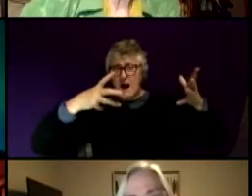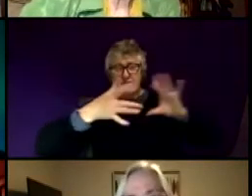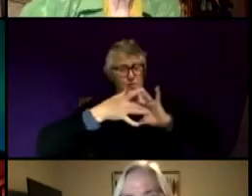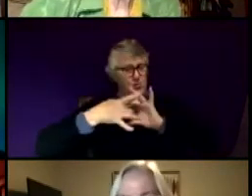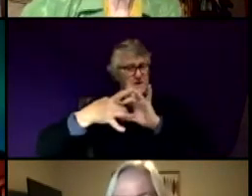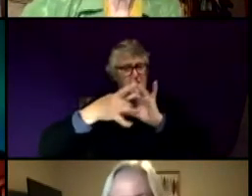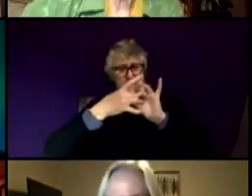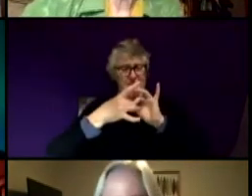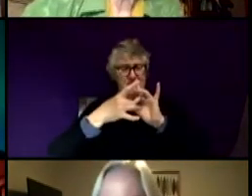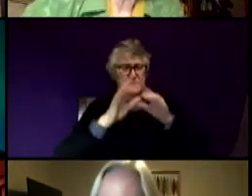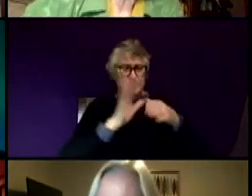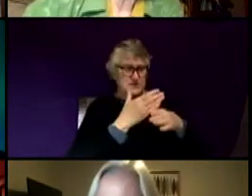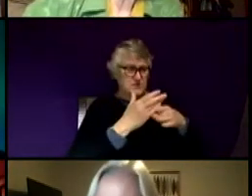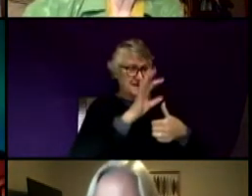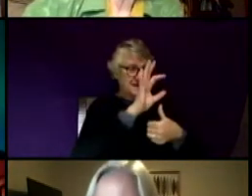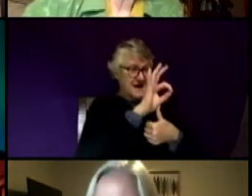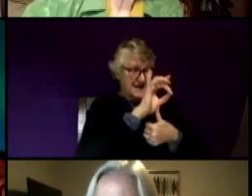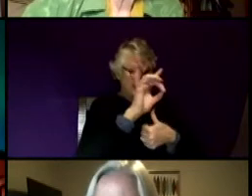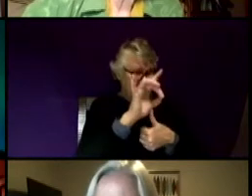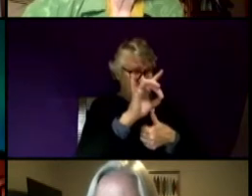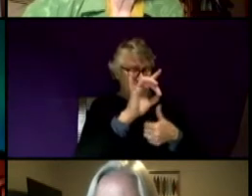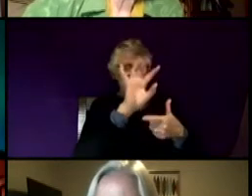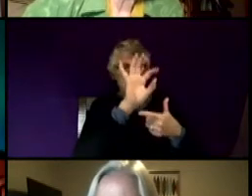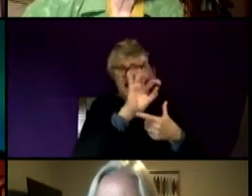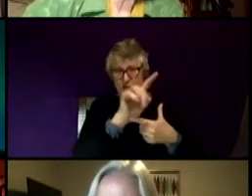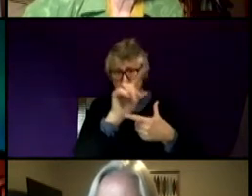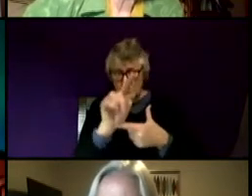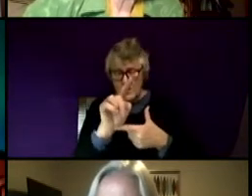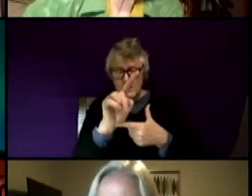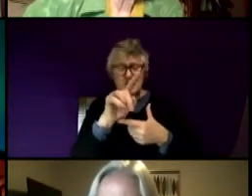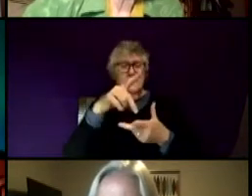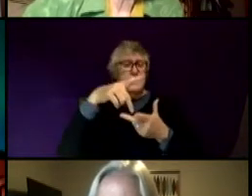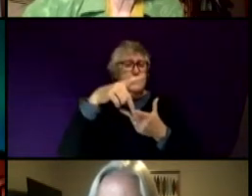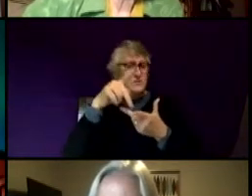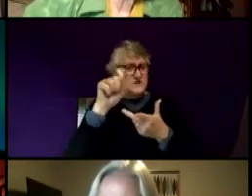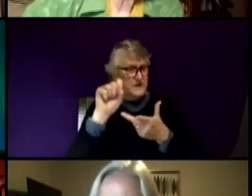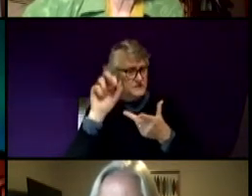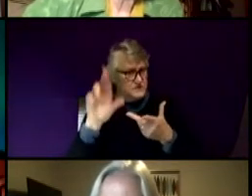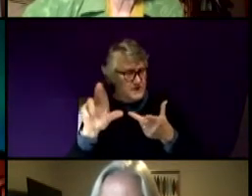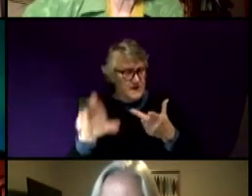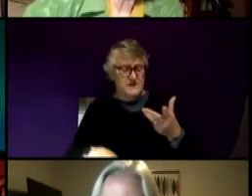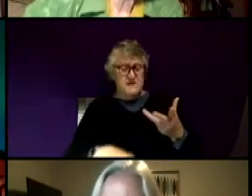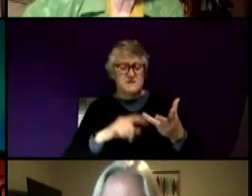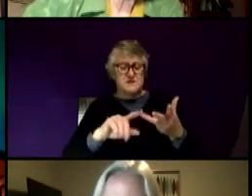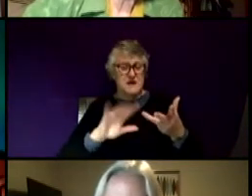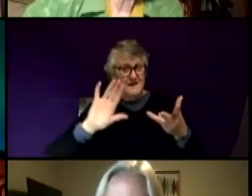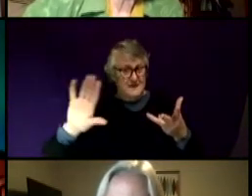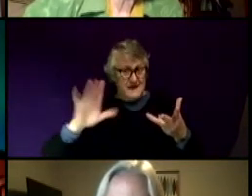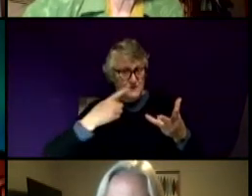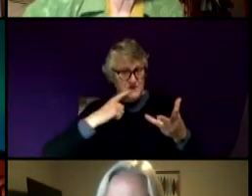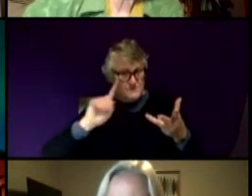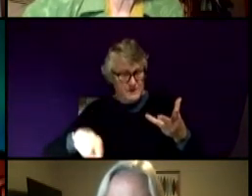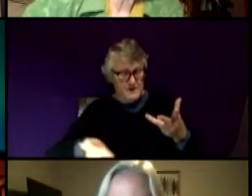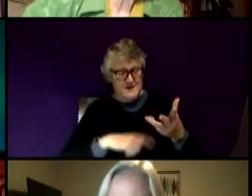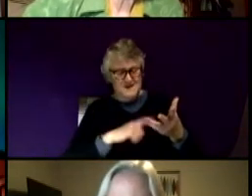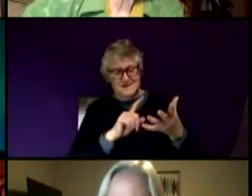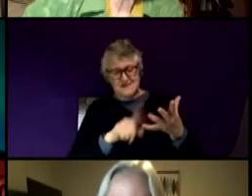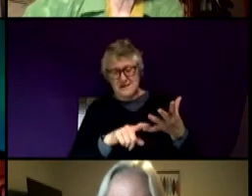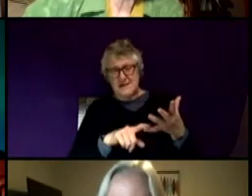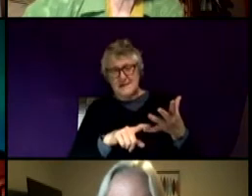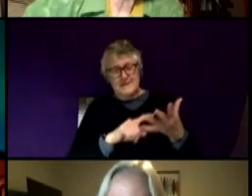988, 911, Portland Street Response, their response. And I think some of that